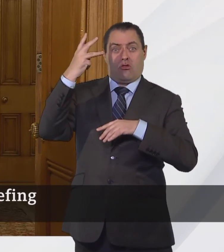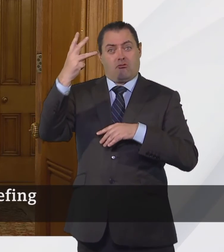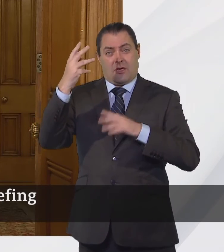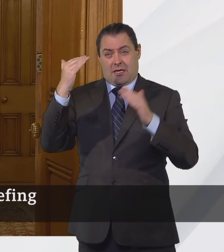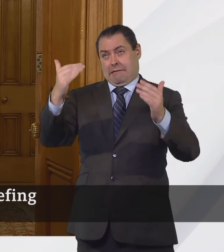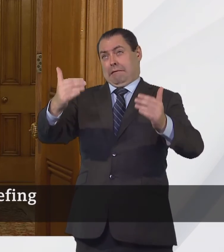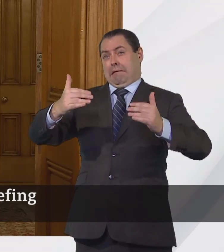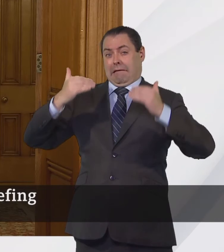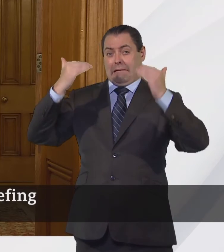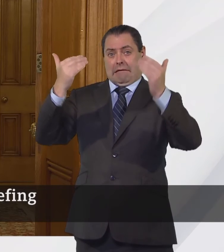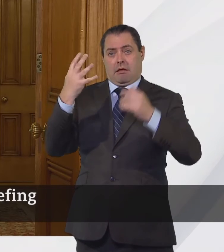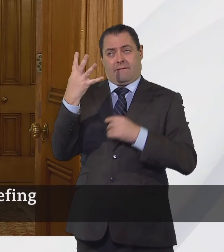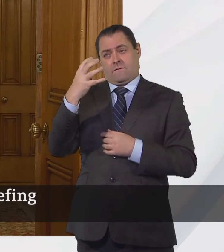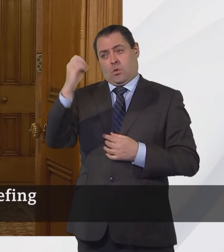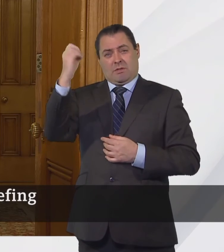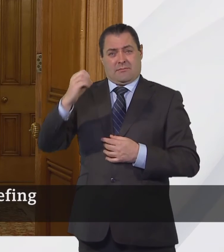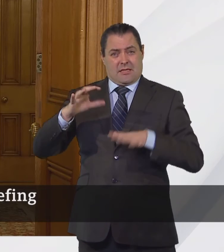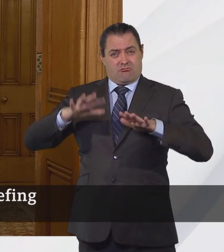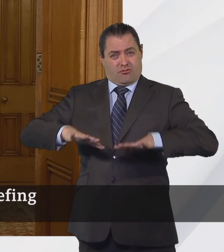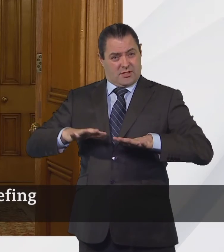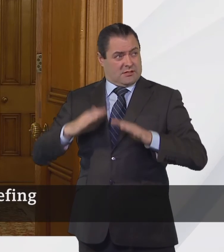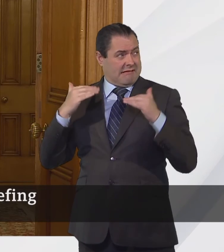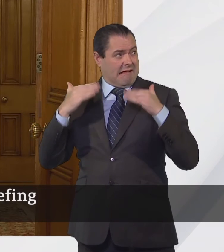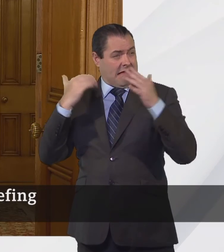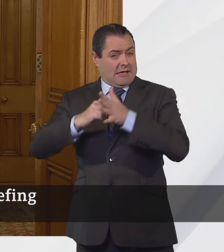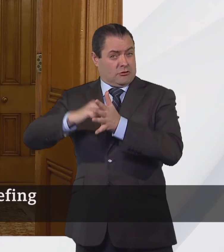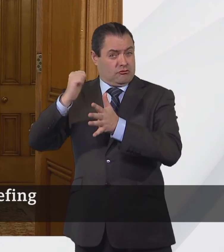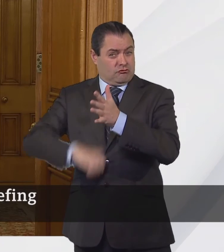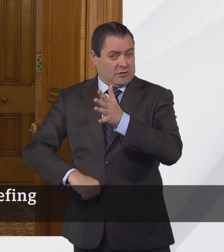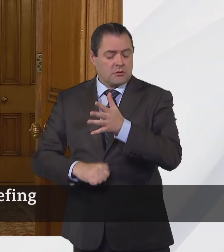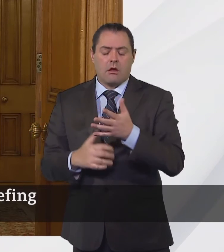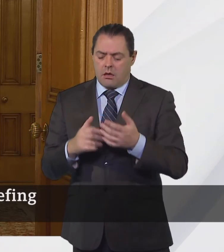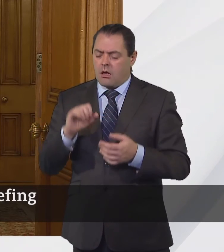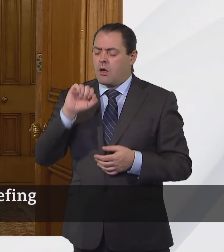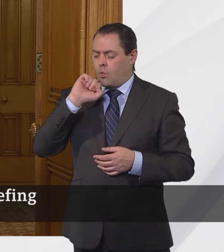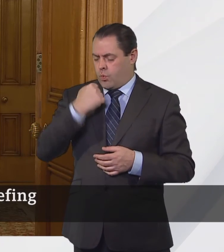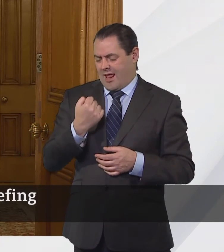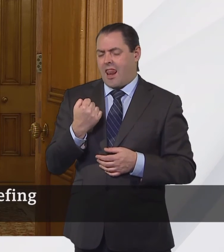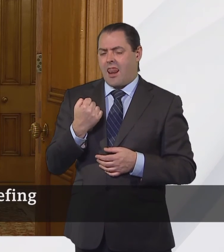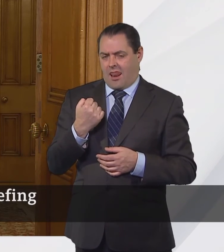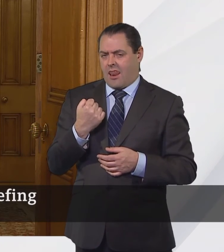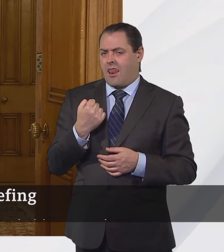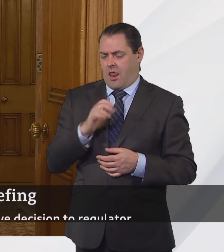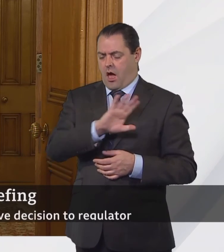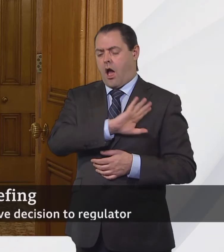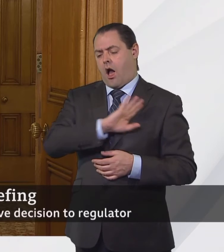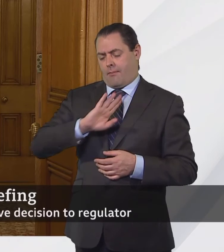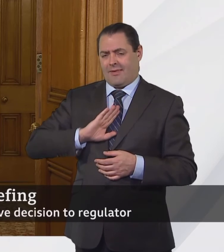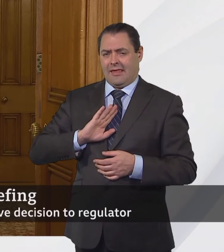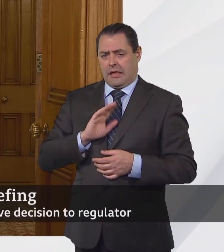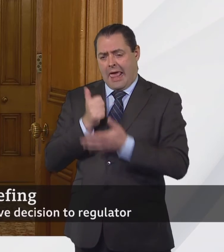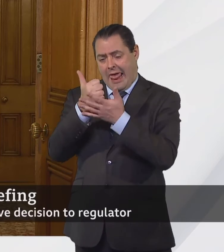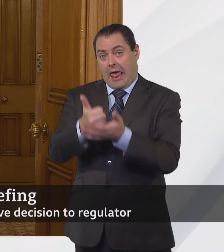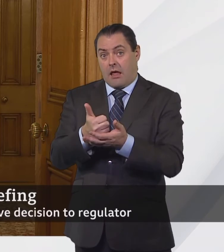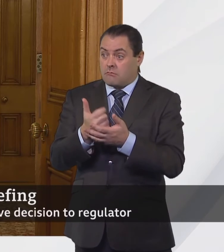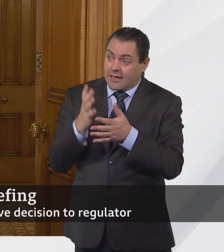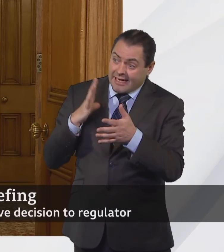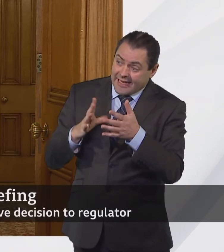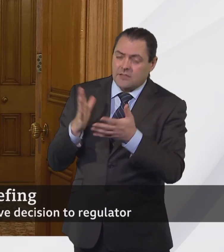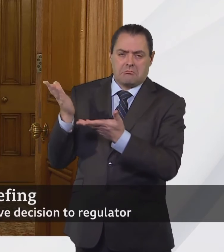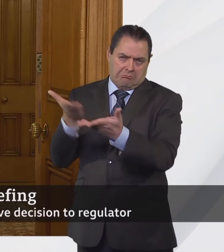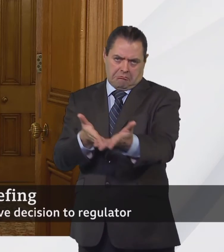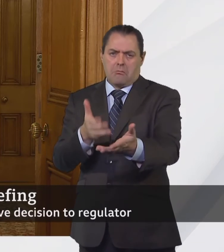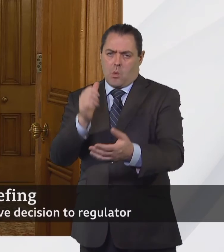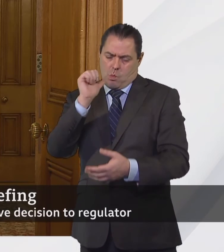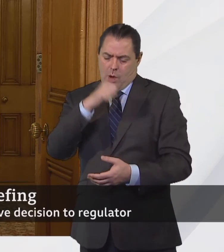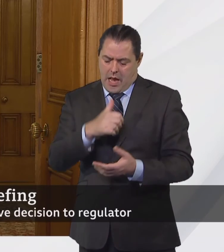tiers? Well, yes, we'll give the help and support of the armed services, the army, where necessary, but, it will take